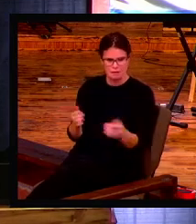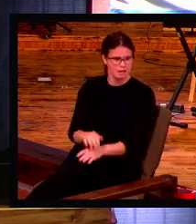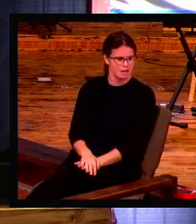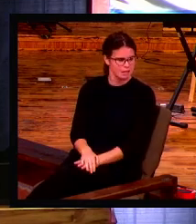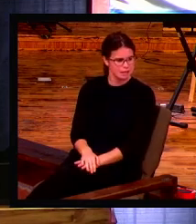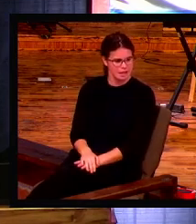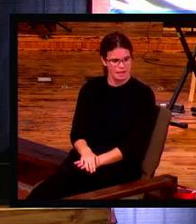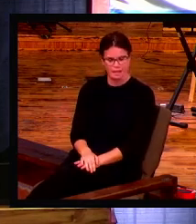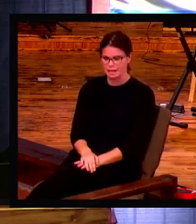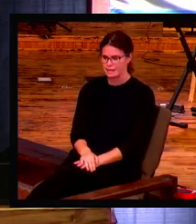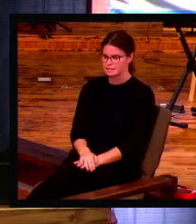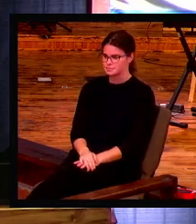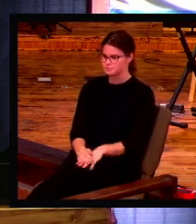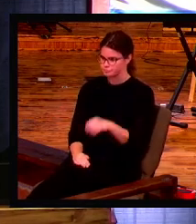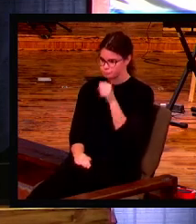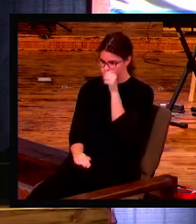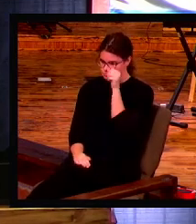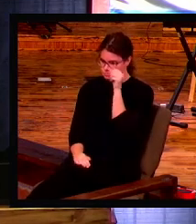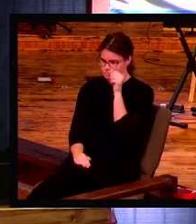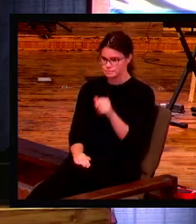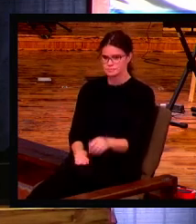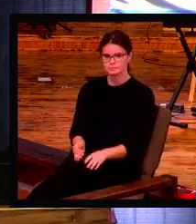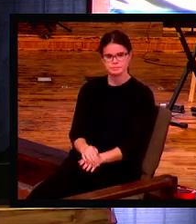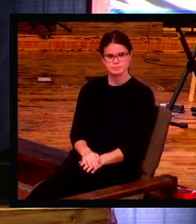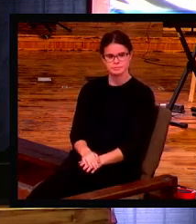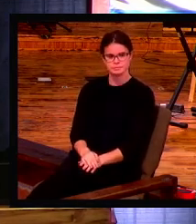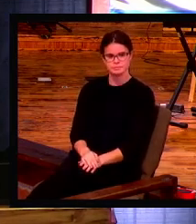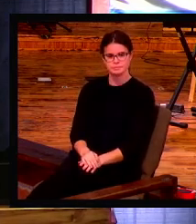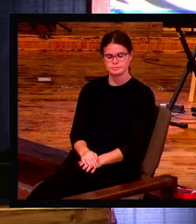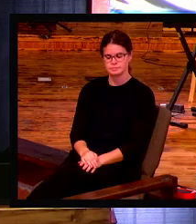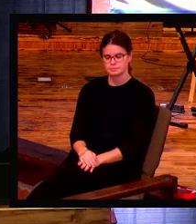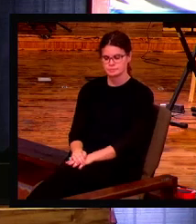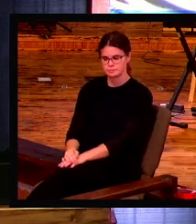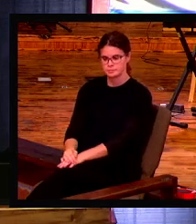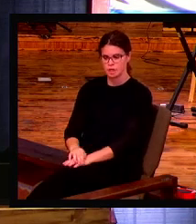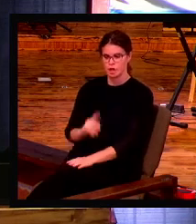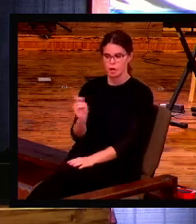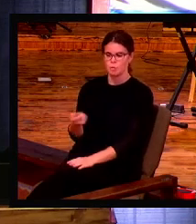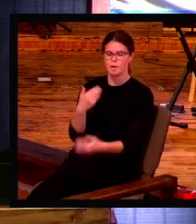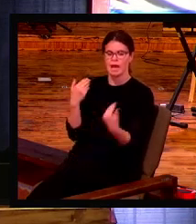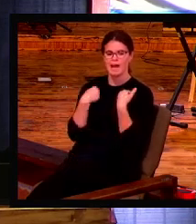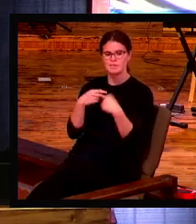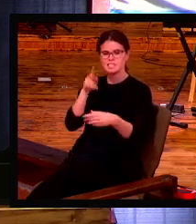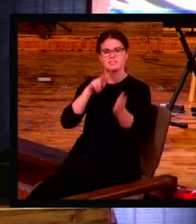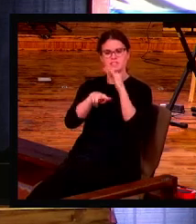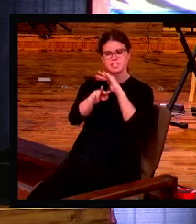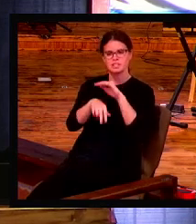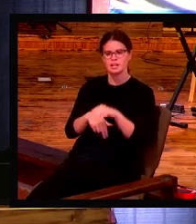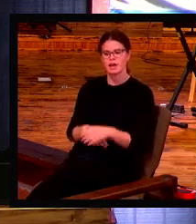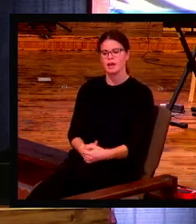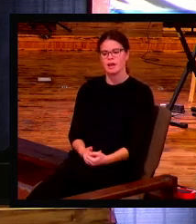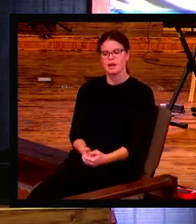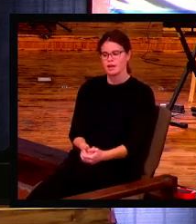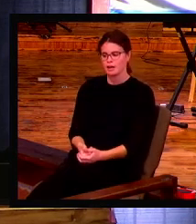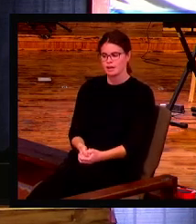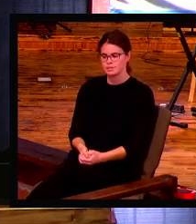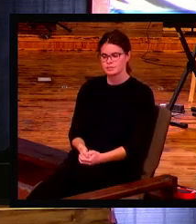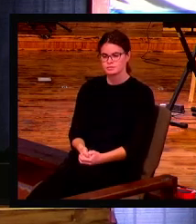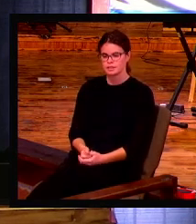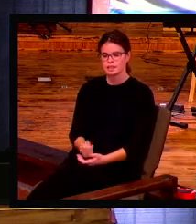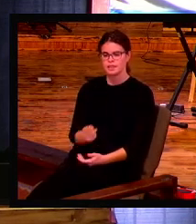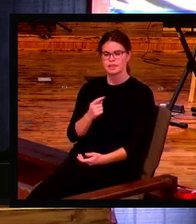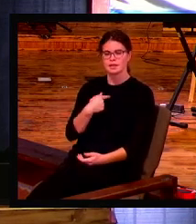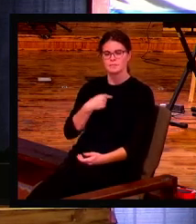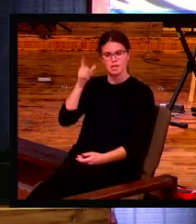looks for your life sometimes, right? So we get this vision. Can y'all see over here? Let me hear you say yes if you can